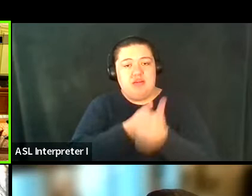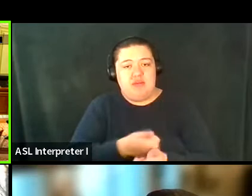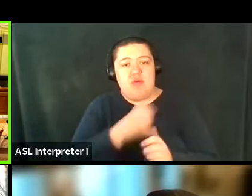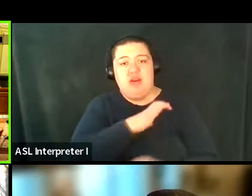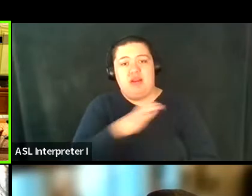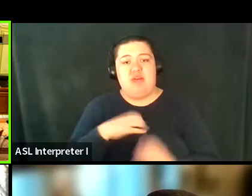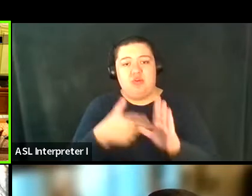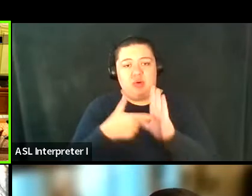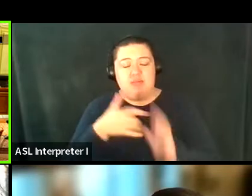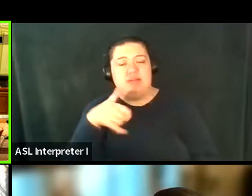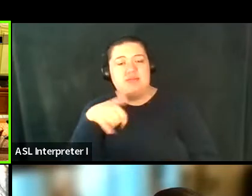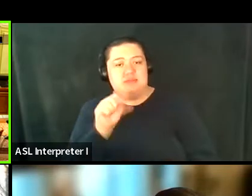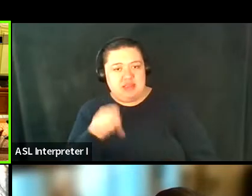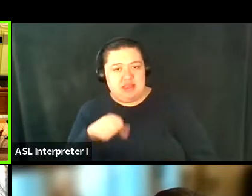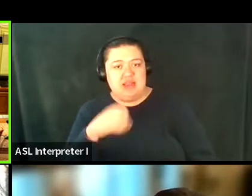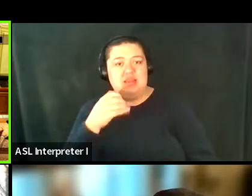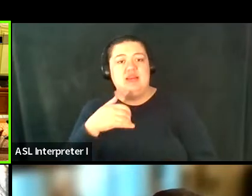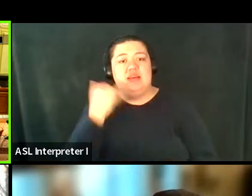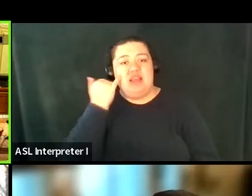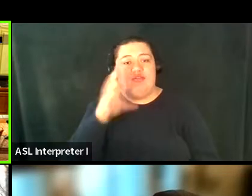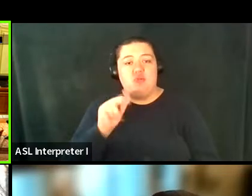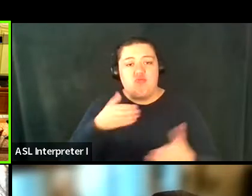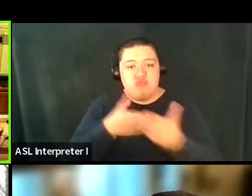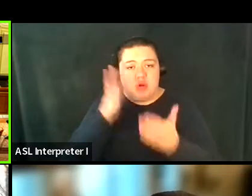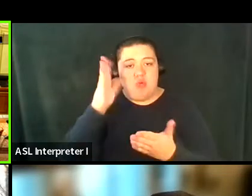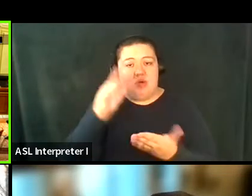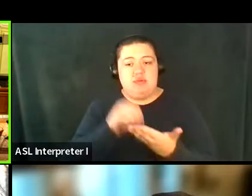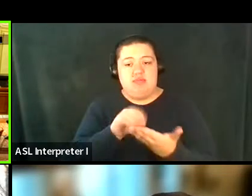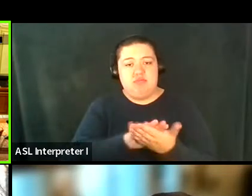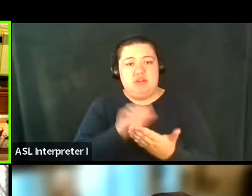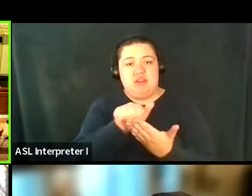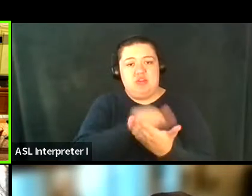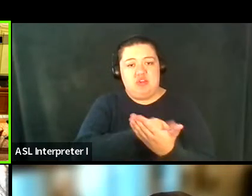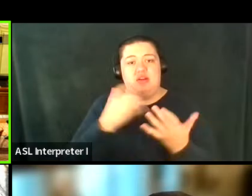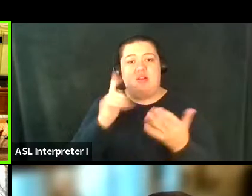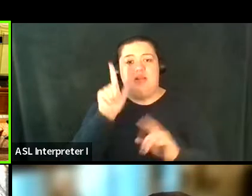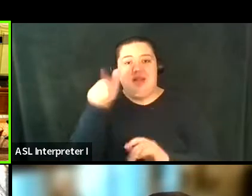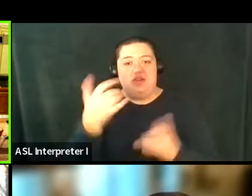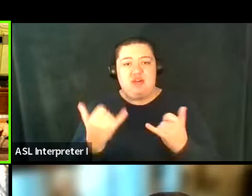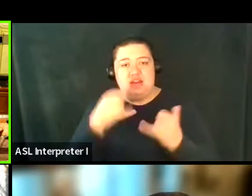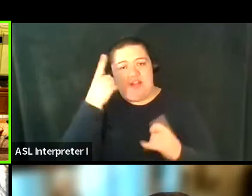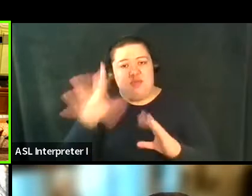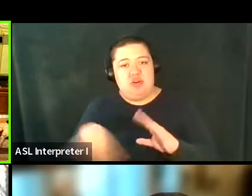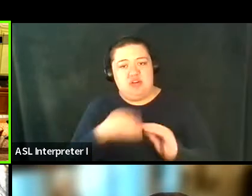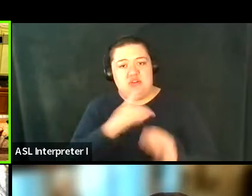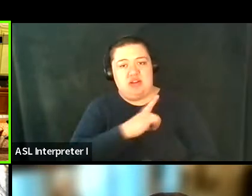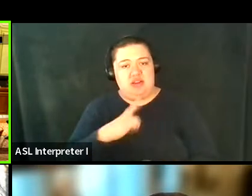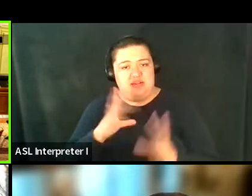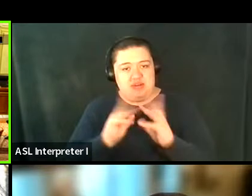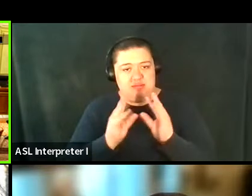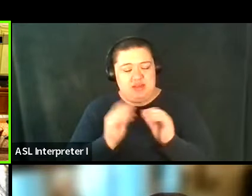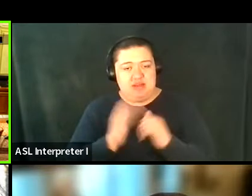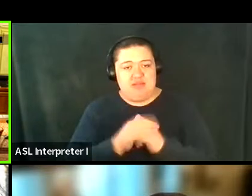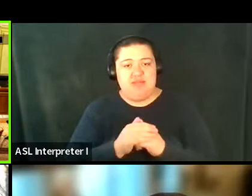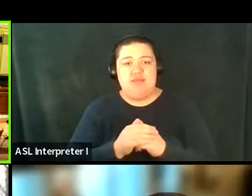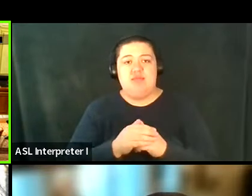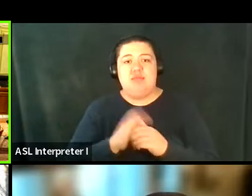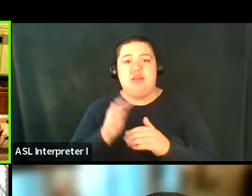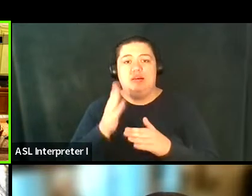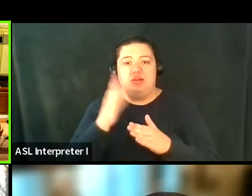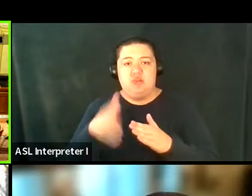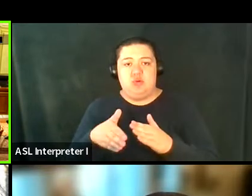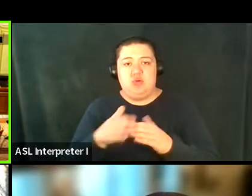does. The objection, this measure will be placed on the consent agenda for today's additional legislative meeting. That's going to